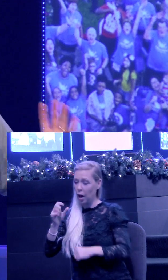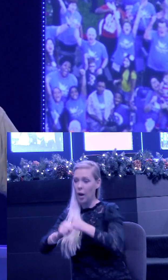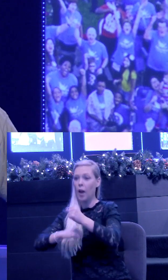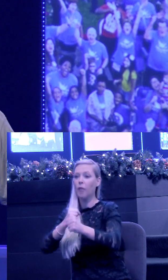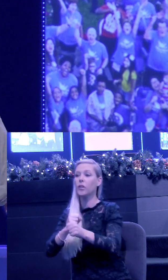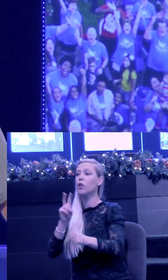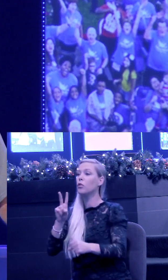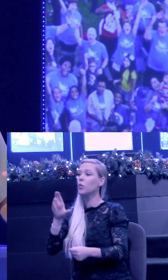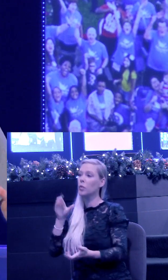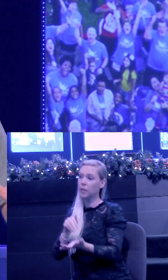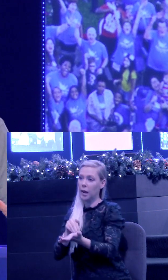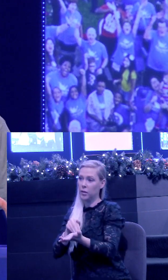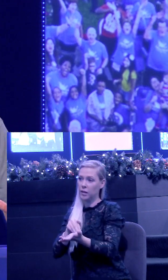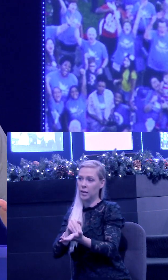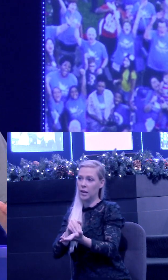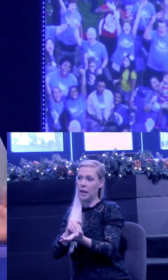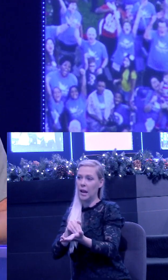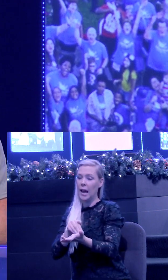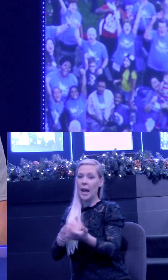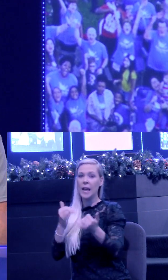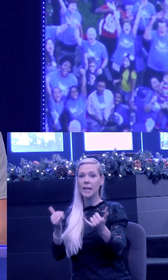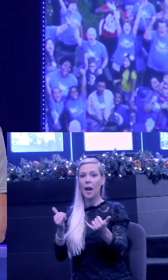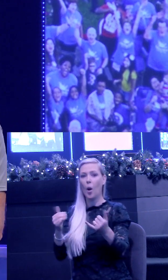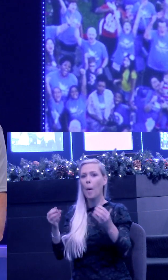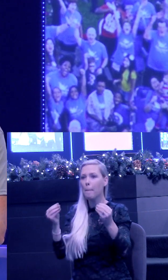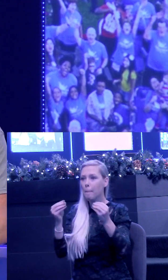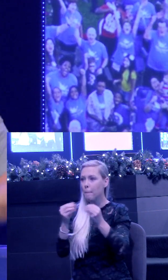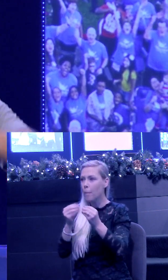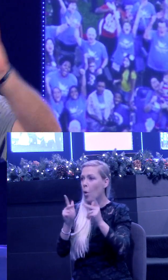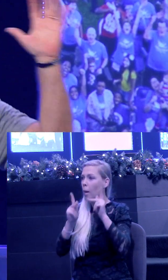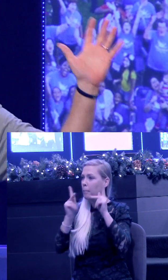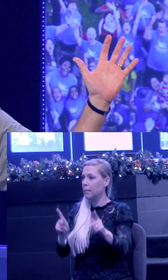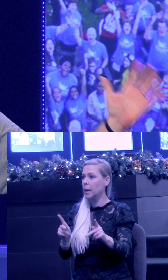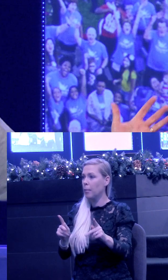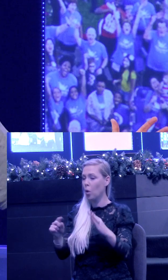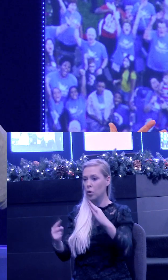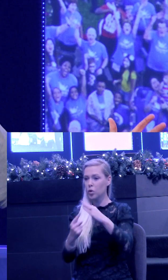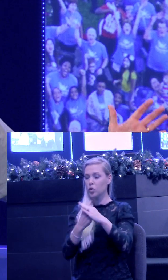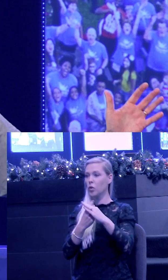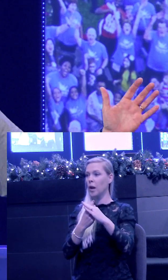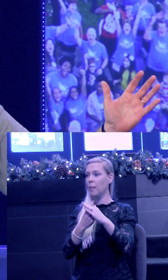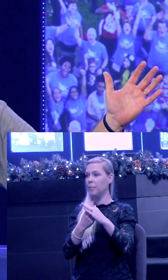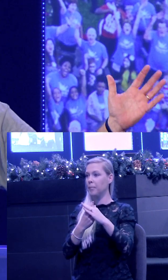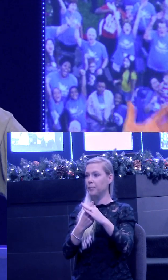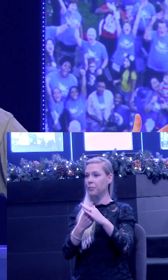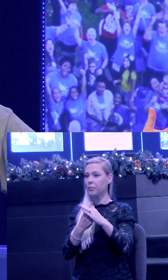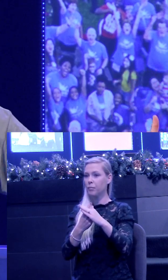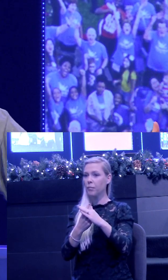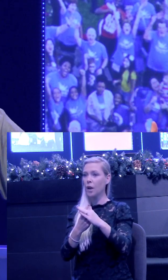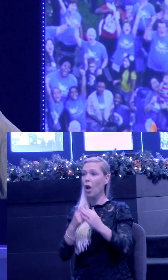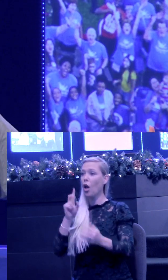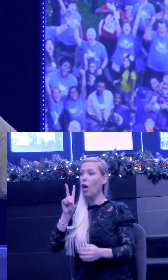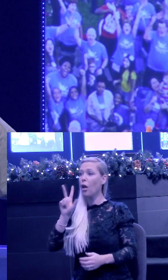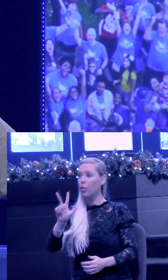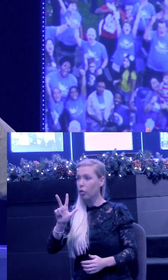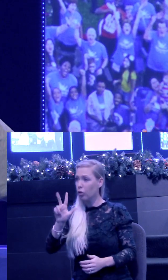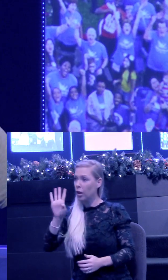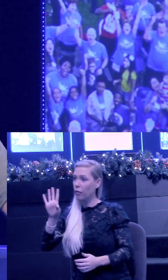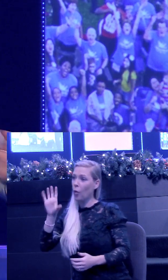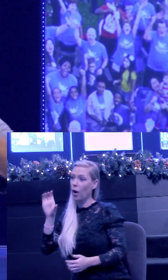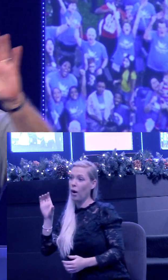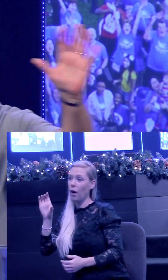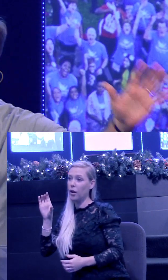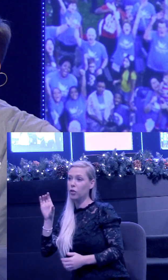It was the city council meeting that had more people attend than any other one in Plantation's history up to that point. There was 300 or 400 people that were